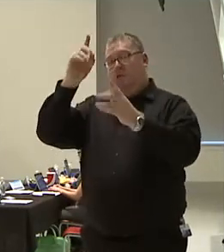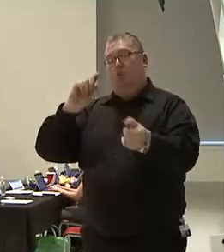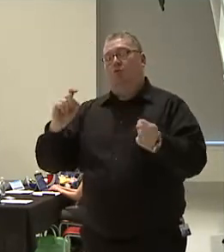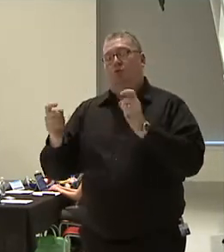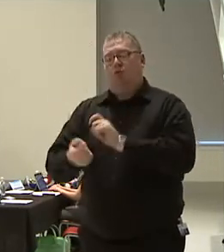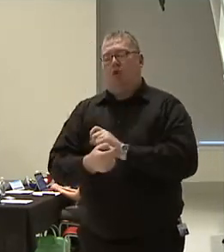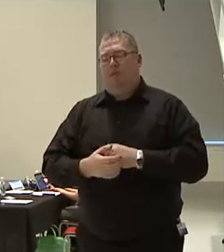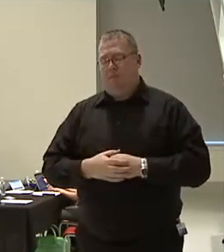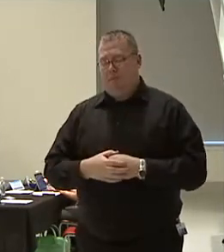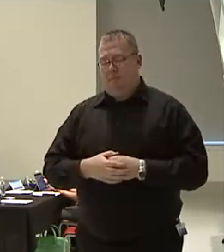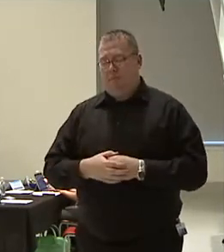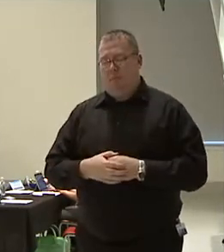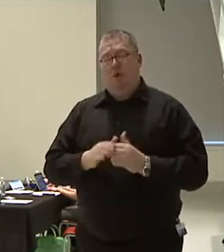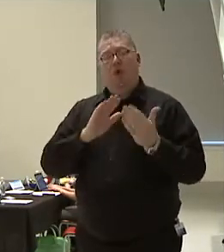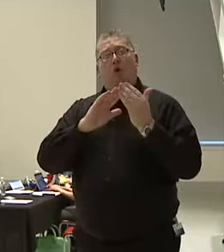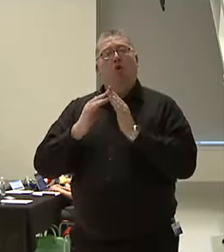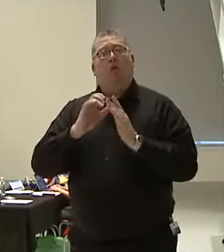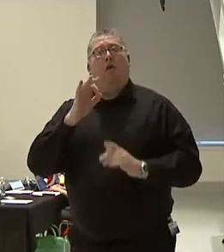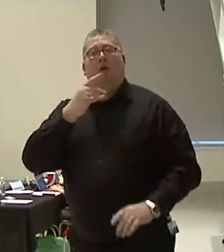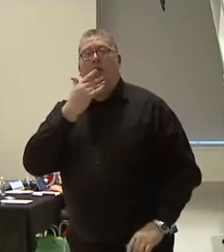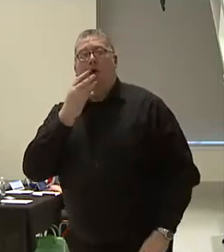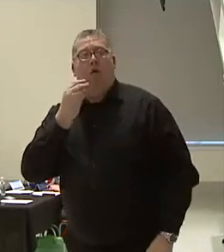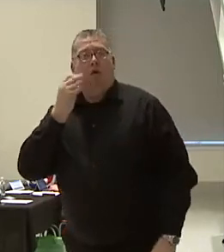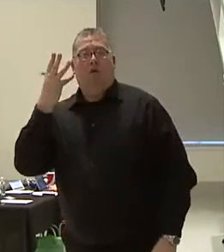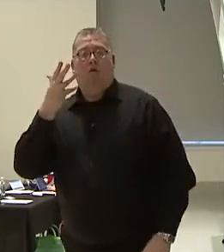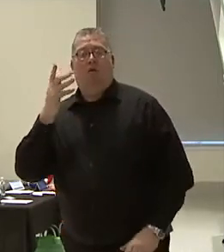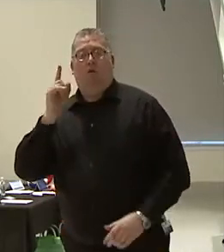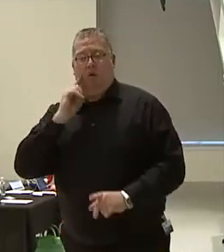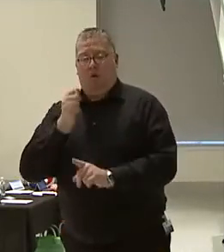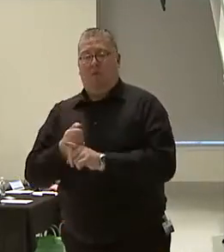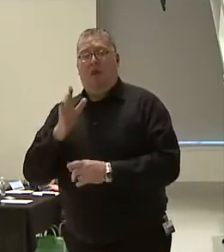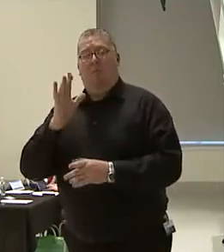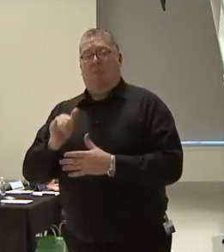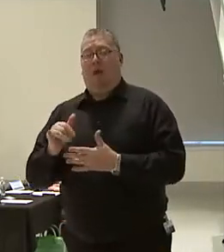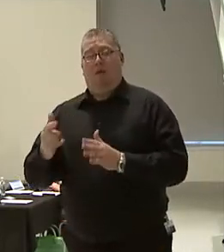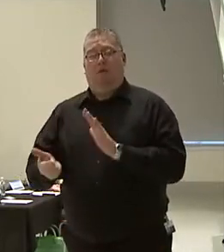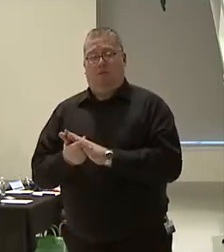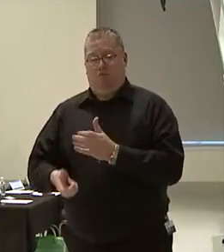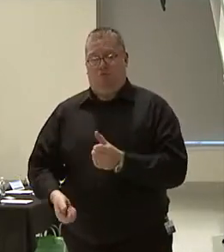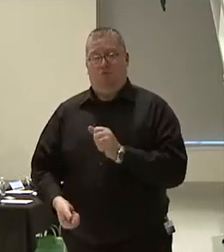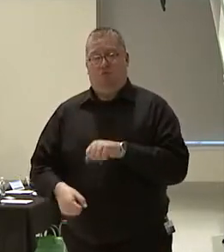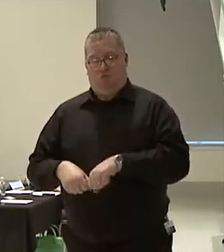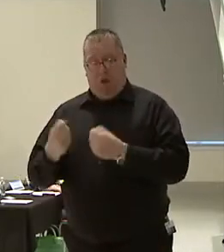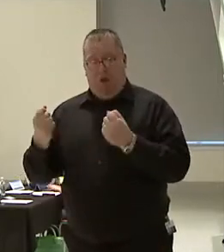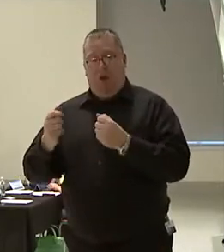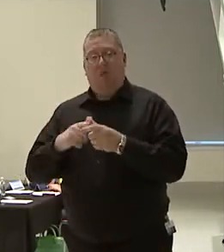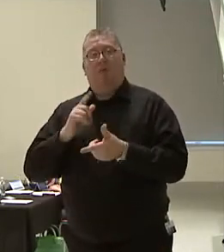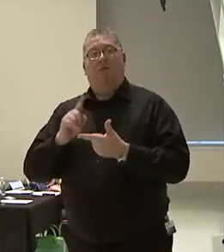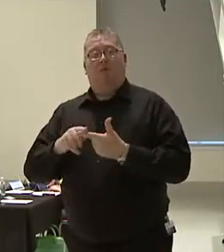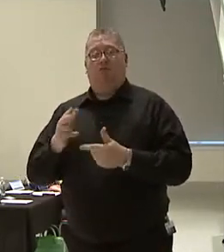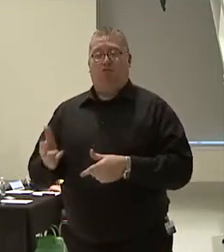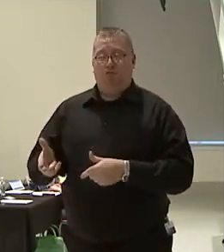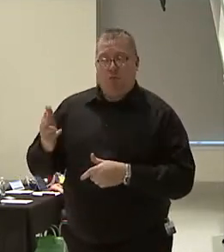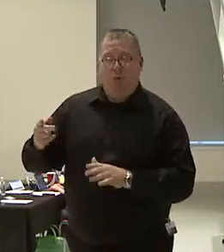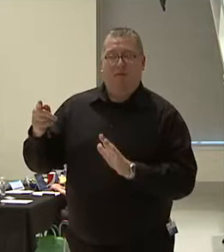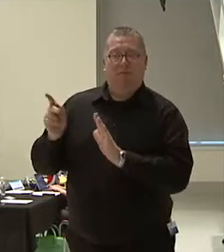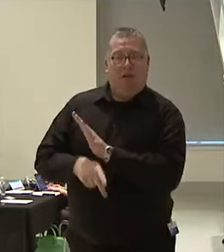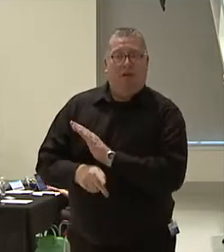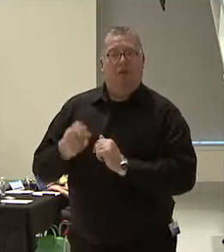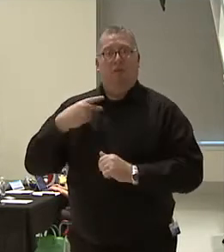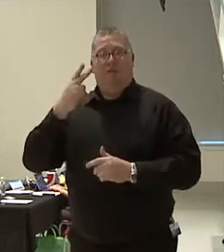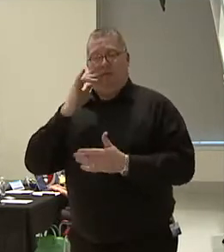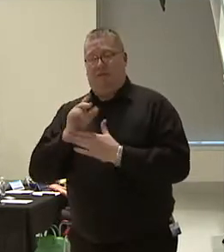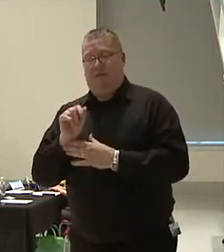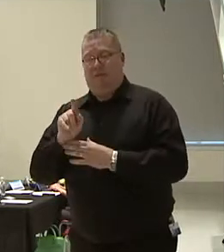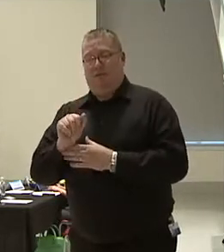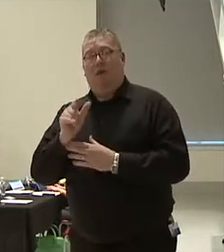Given the way communities of color are impacted by crime and violence and the number of officer-involved shootings and assaults on officers, there's a very real opportunity for data to be